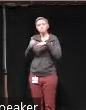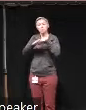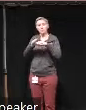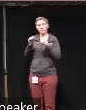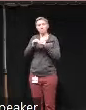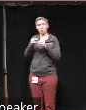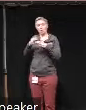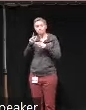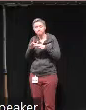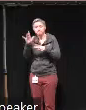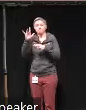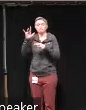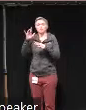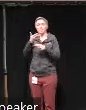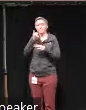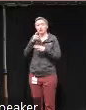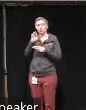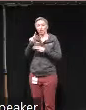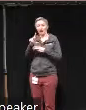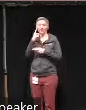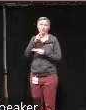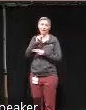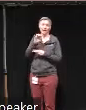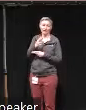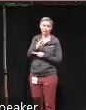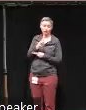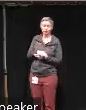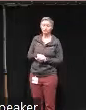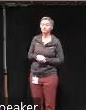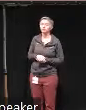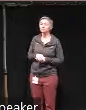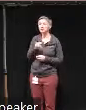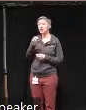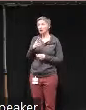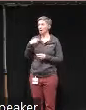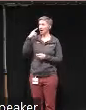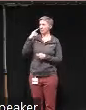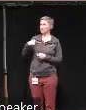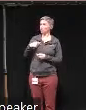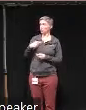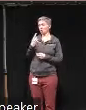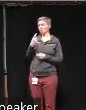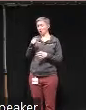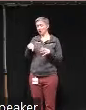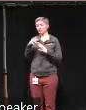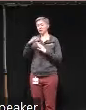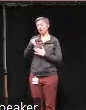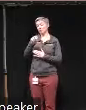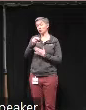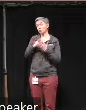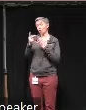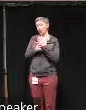and ranking in NIH. We are about, I would say, about top 30 program in terms of NIH